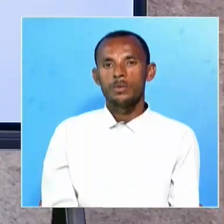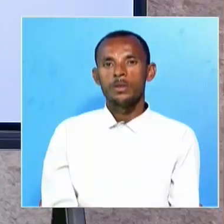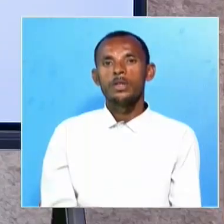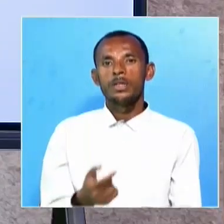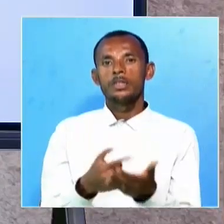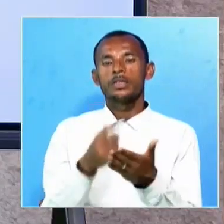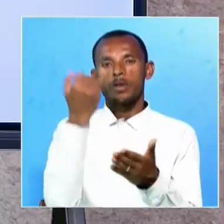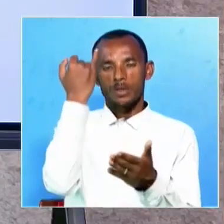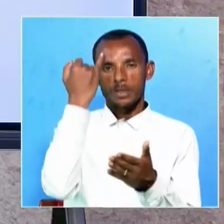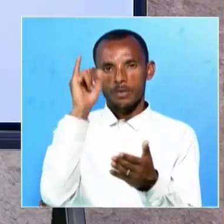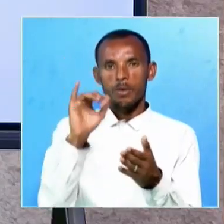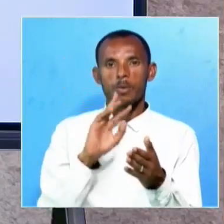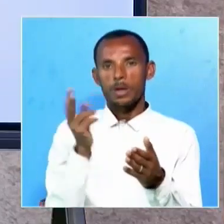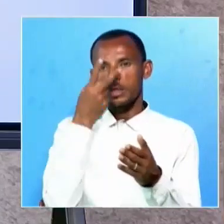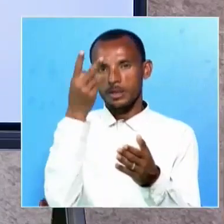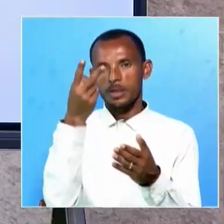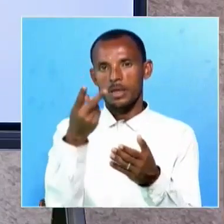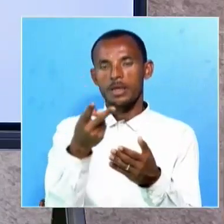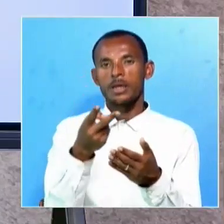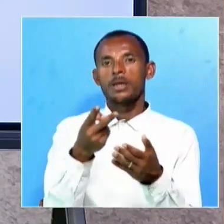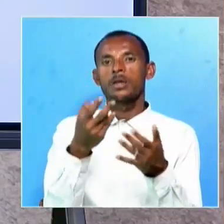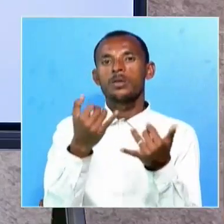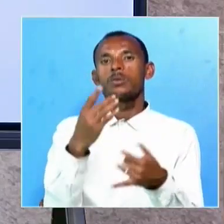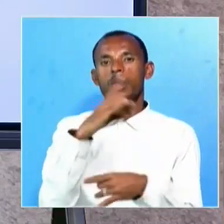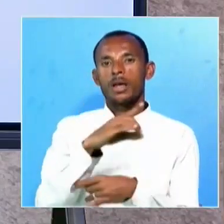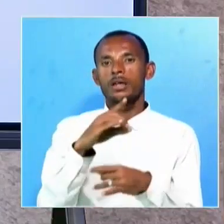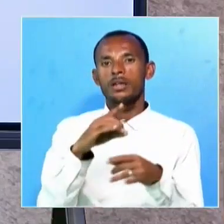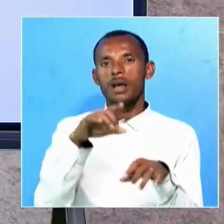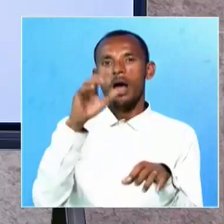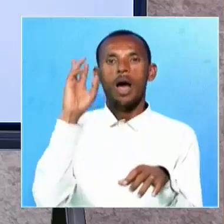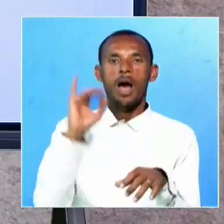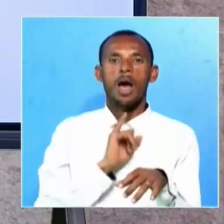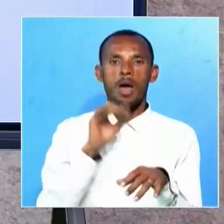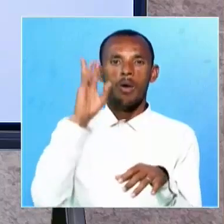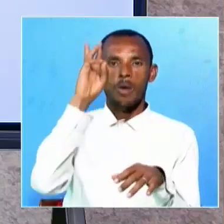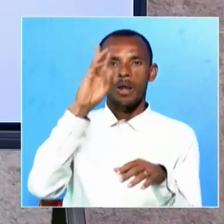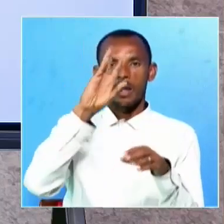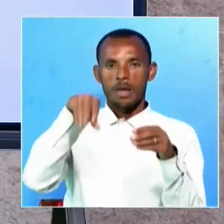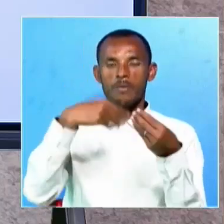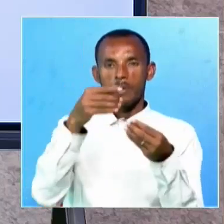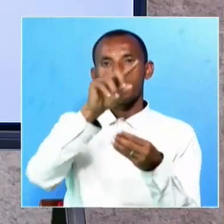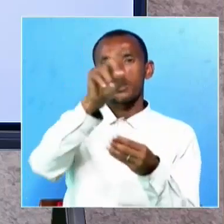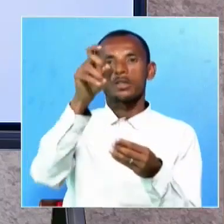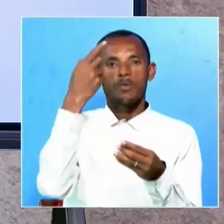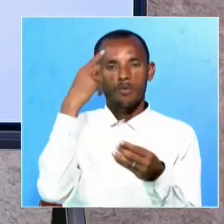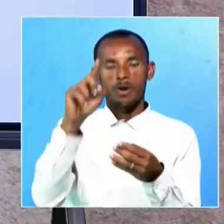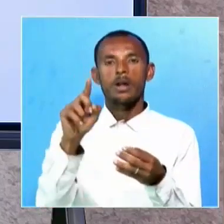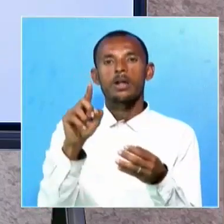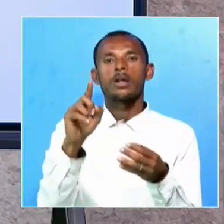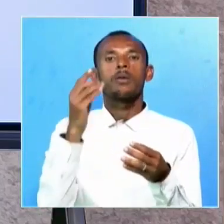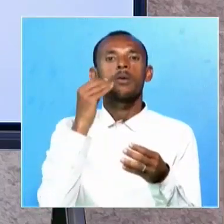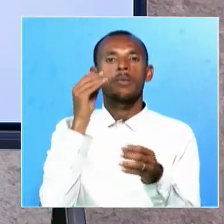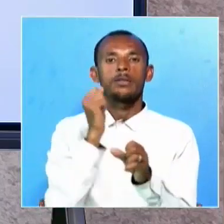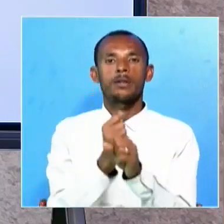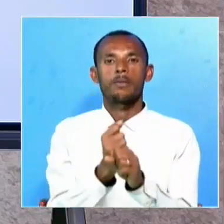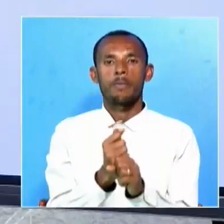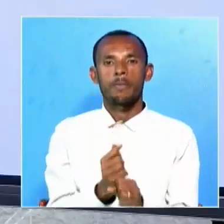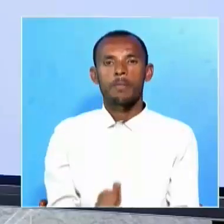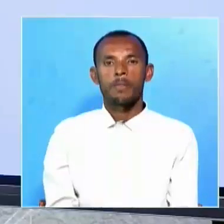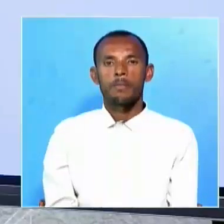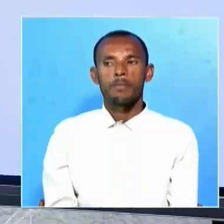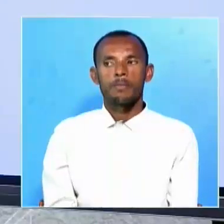this is a concept that we have seen today. So I will give you questions for you to try at home.